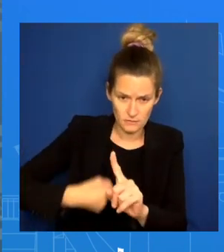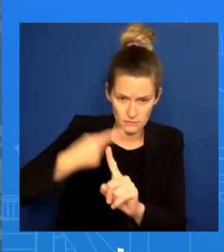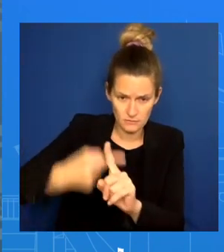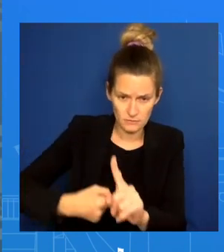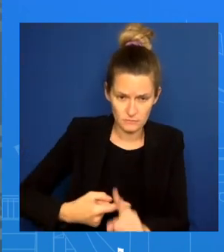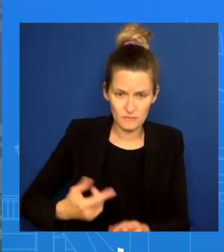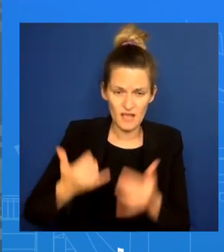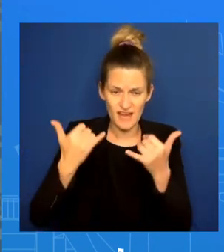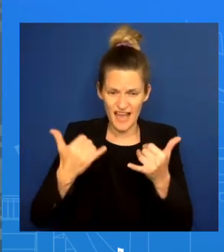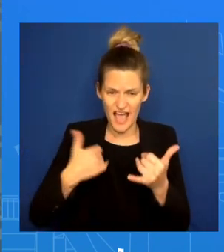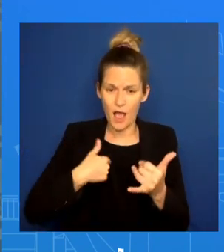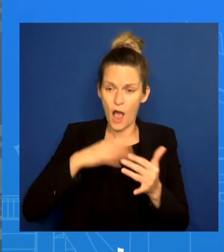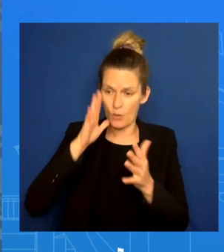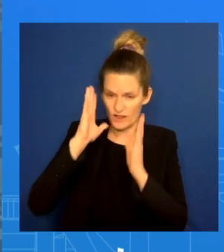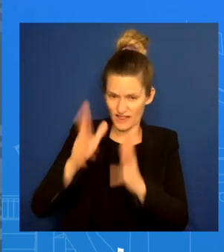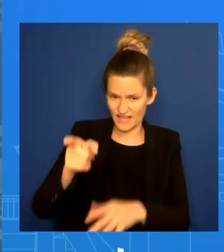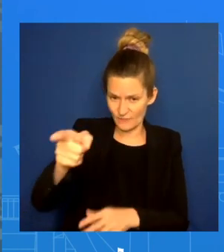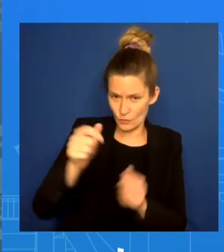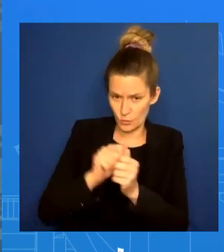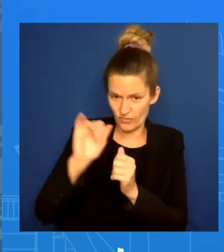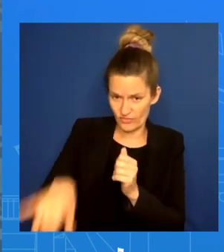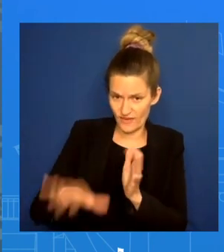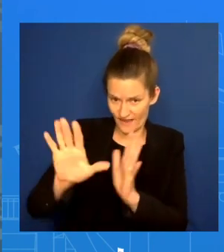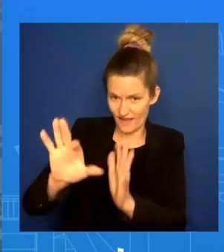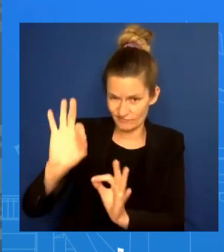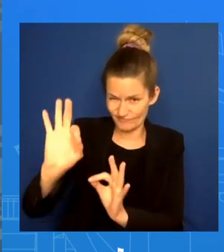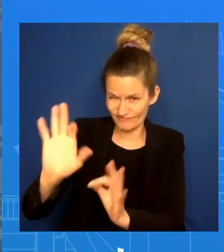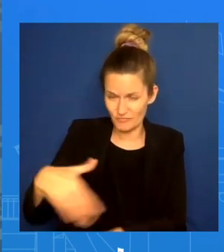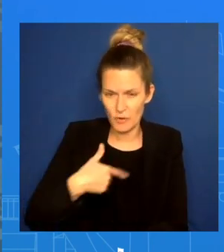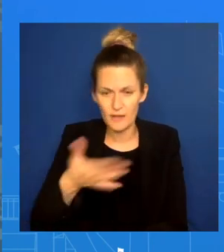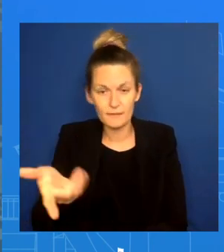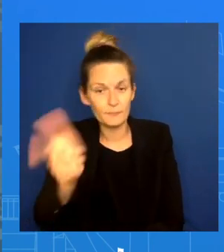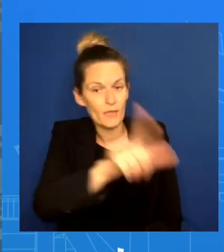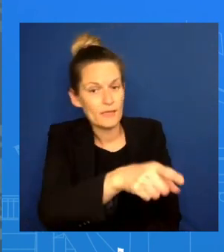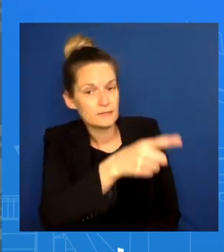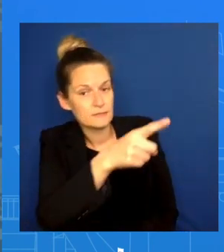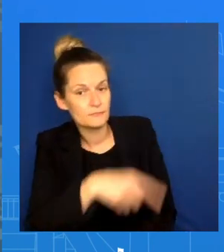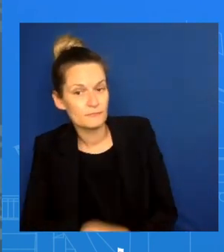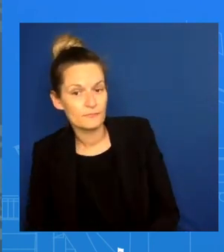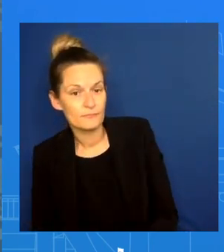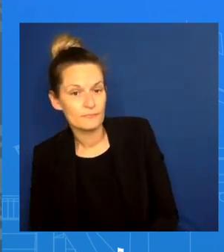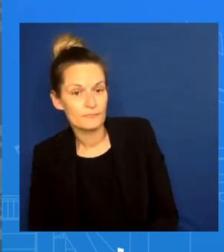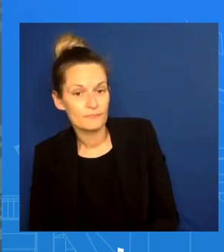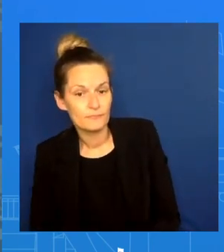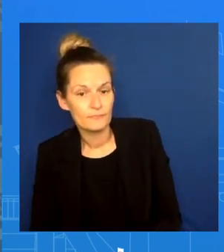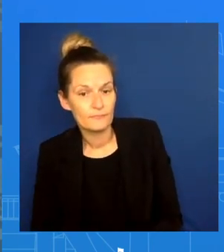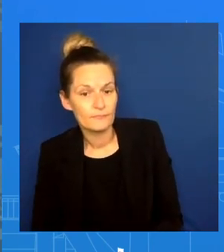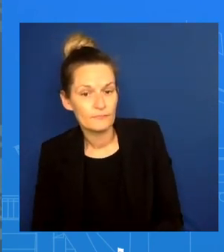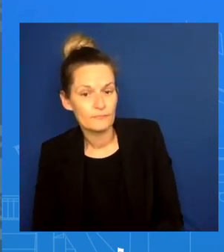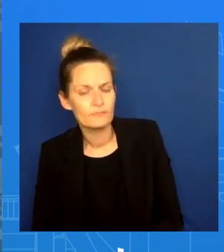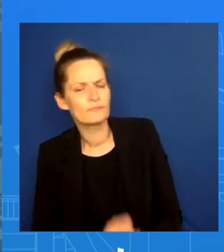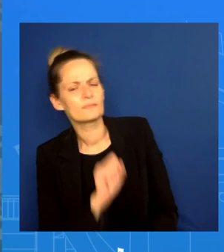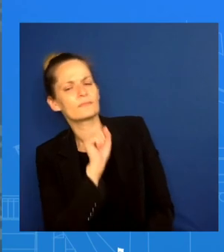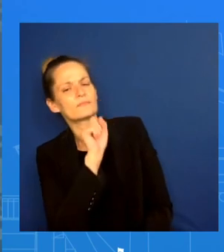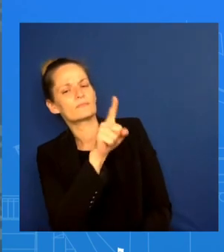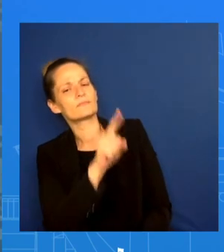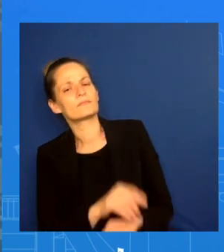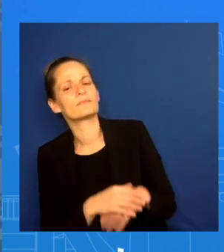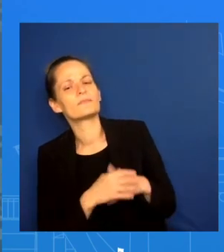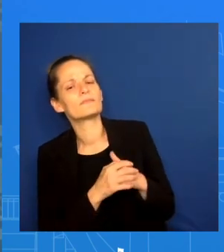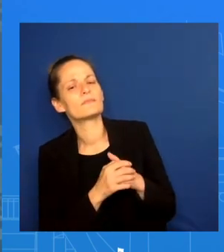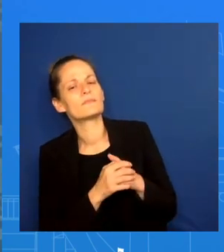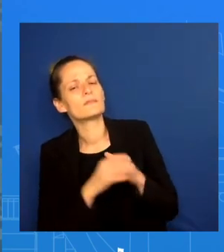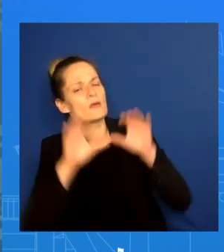Okay. To follow up on the economy, is it a risk for President Biden to say that he does not think the United States is going to be in a